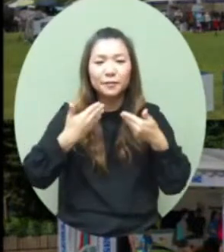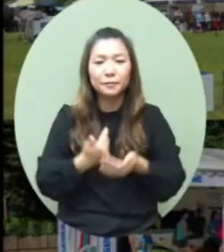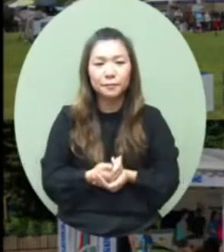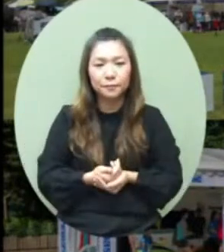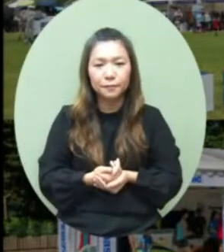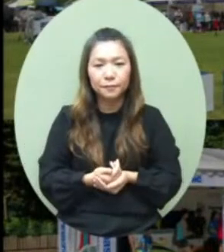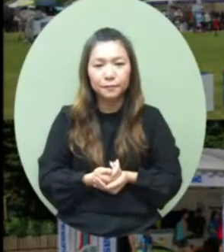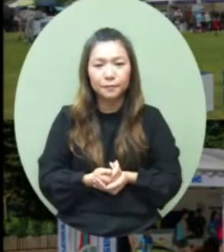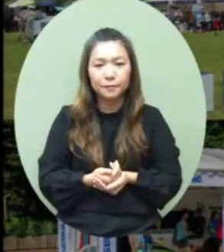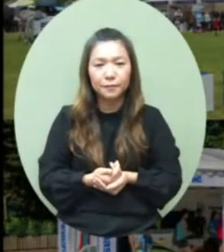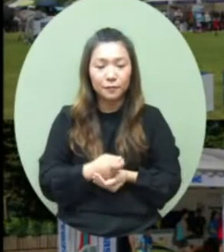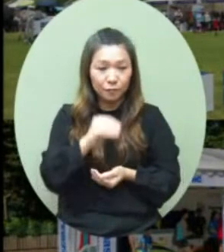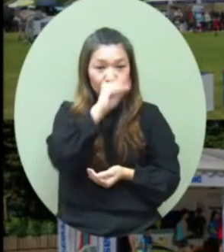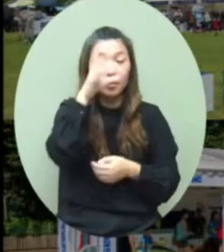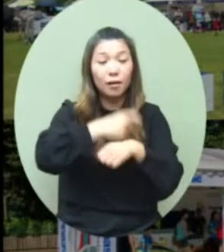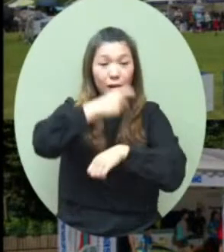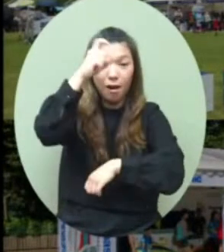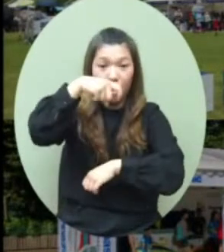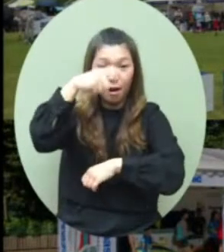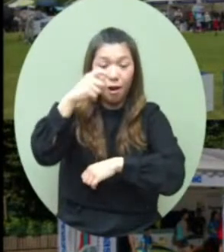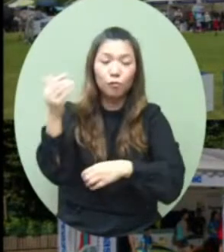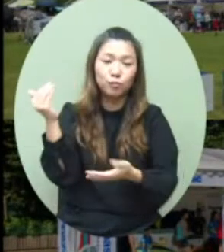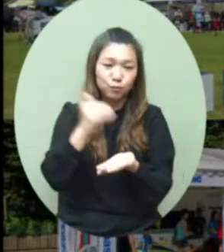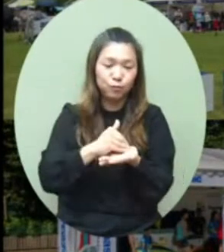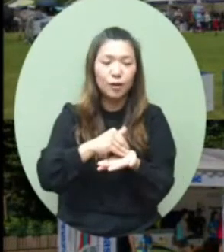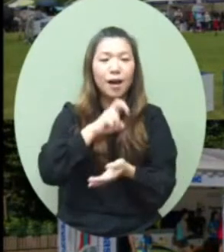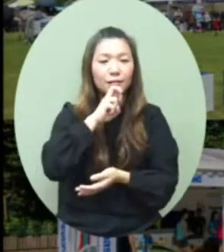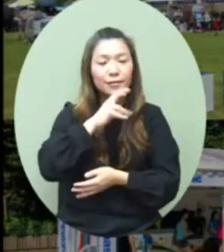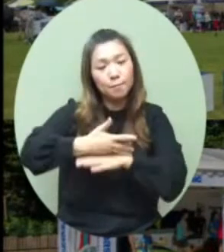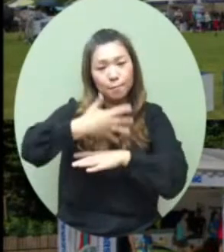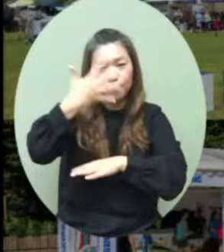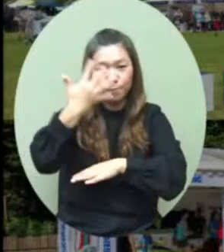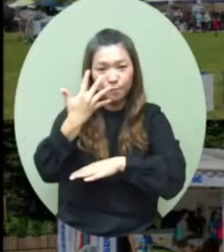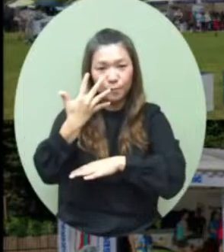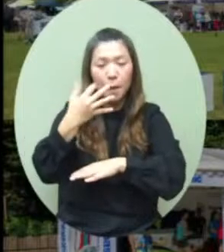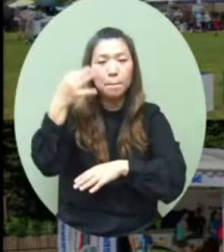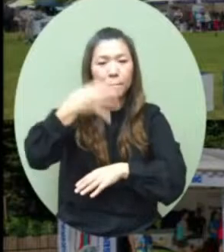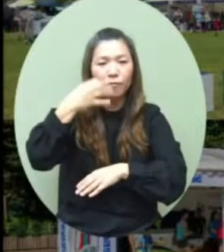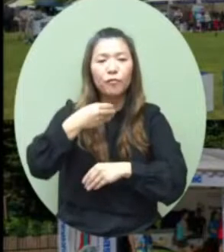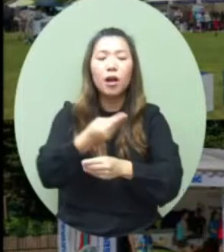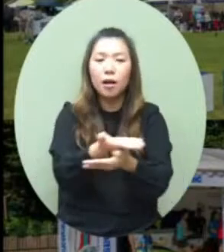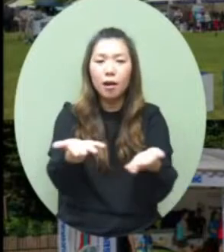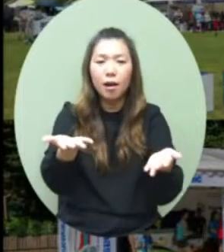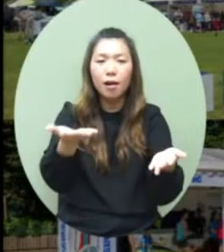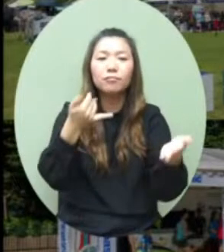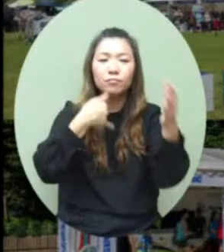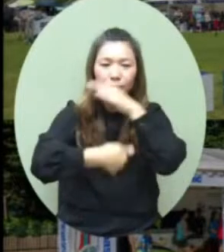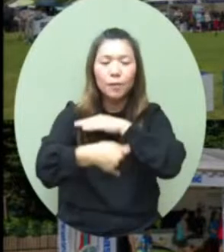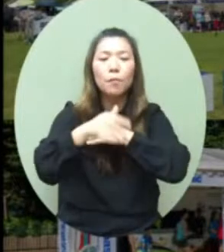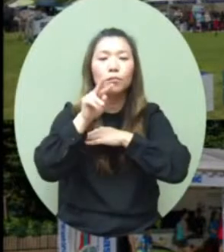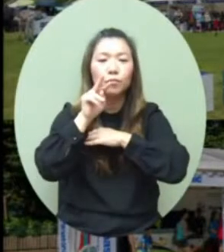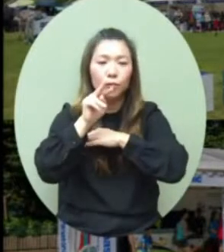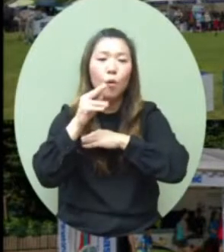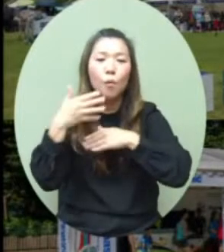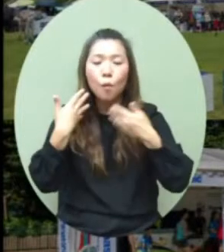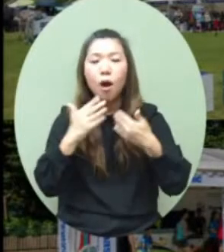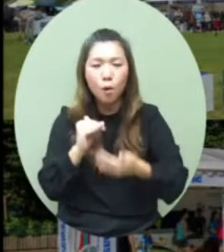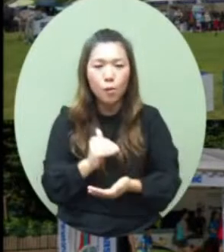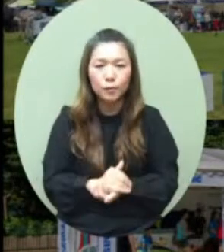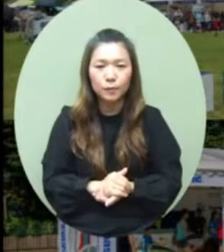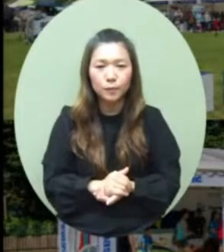Different families will be able to soak themselves in the atmosphere in a carnival from 9:30 to 5 o'clock in the